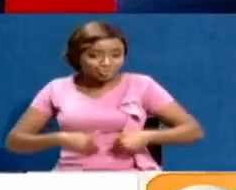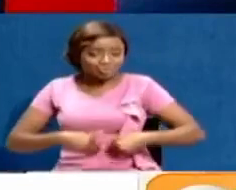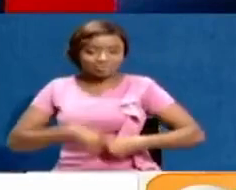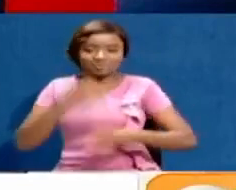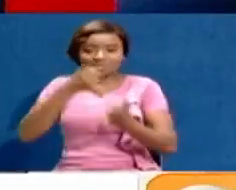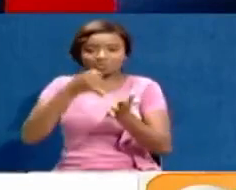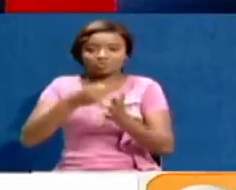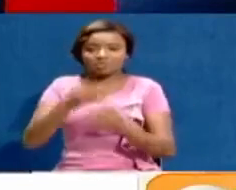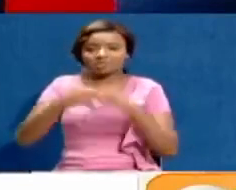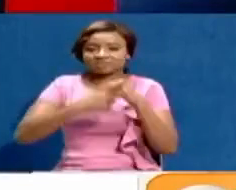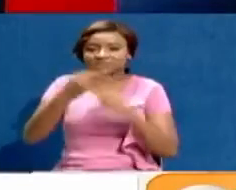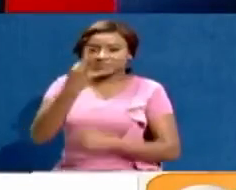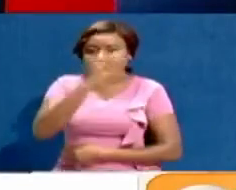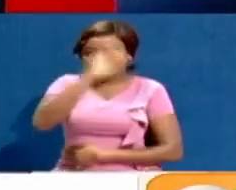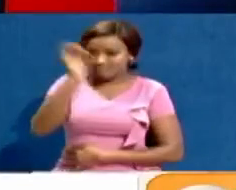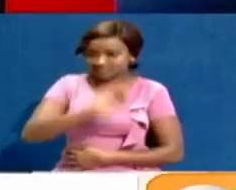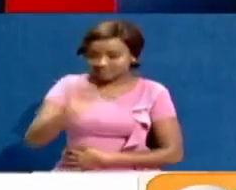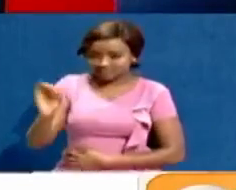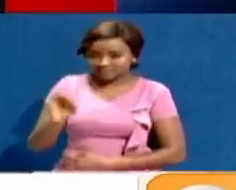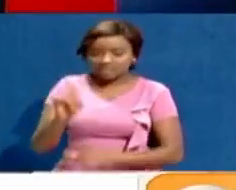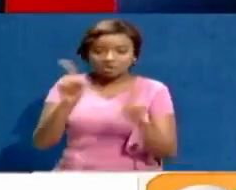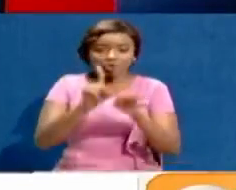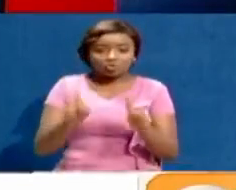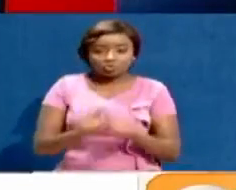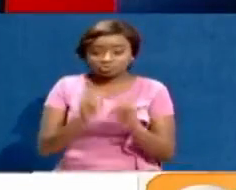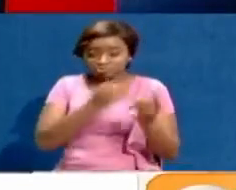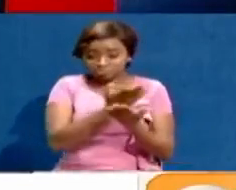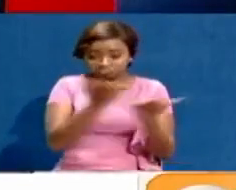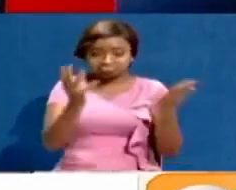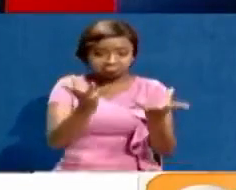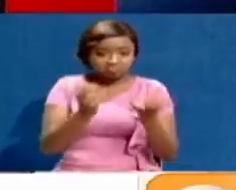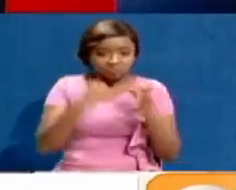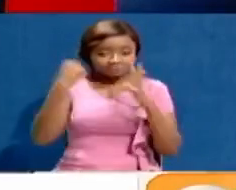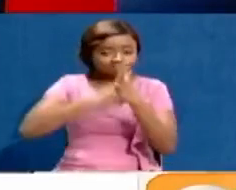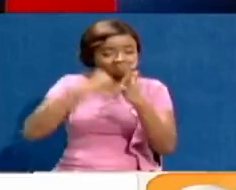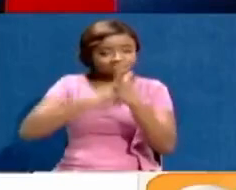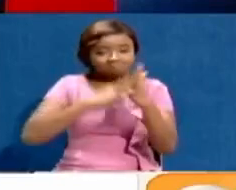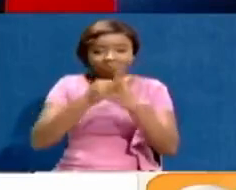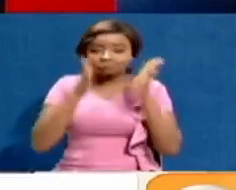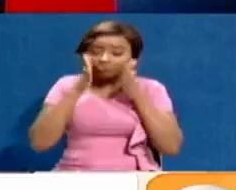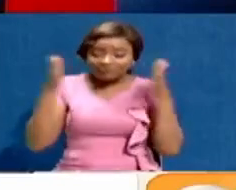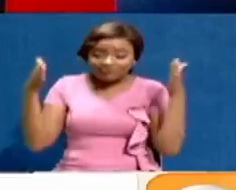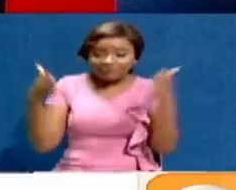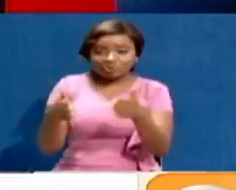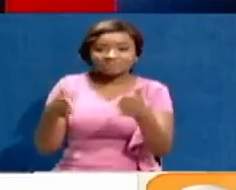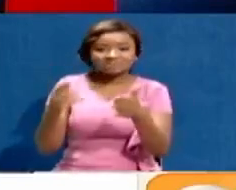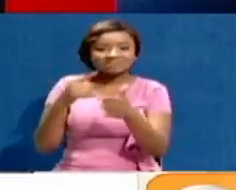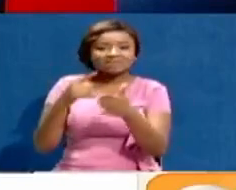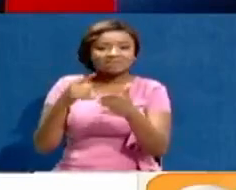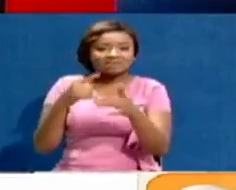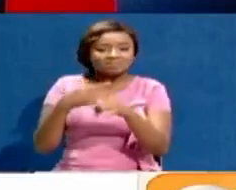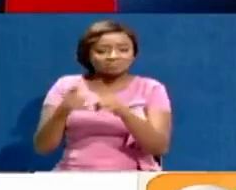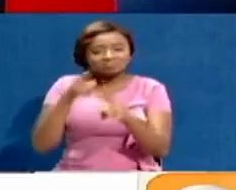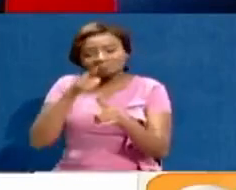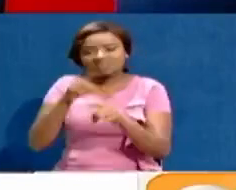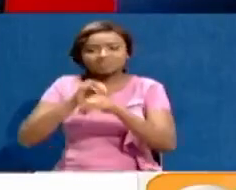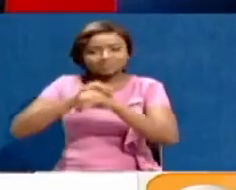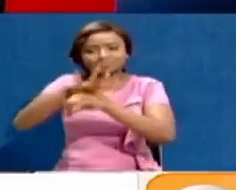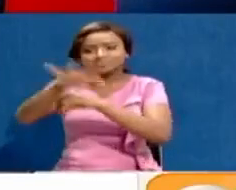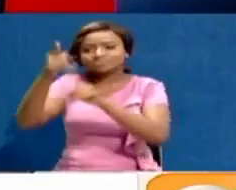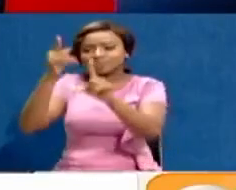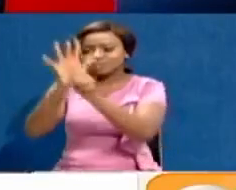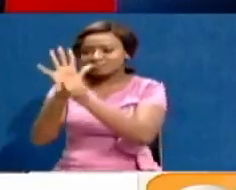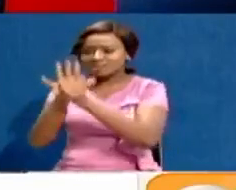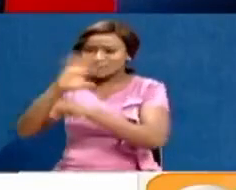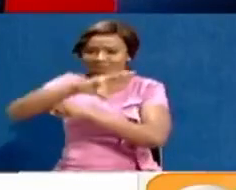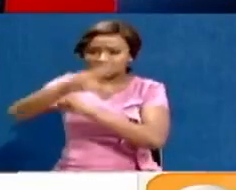12 counties require intensified focus in the fight against HIV, with an epidemic in Marsabit County that needs to be